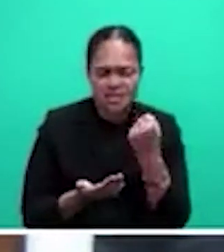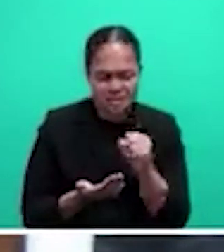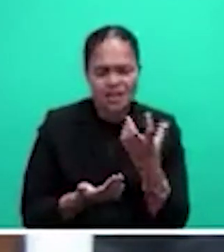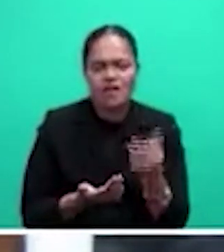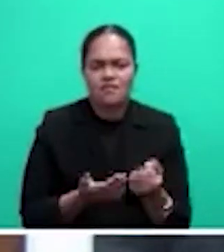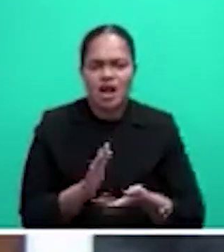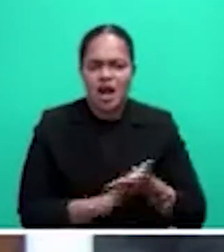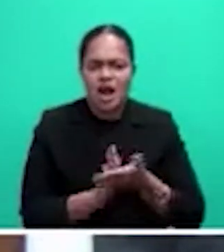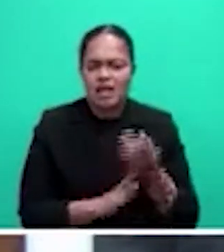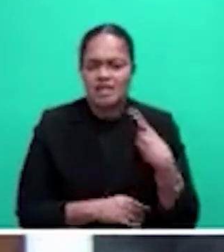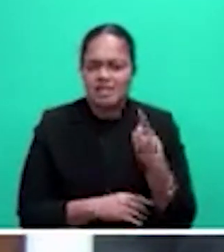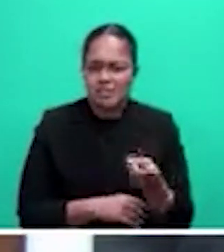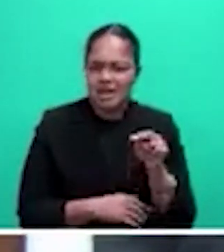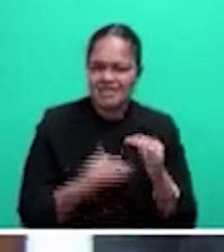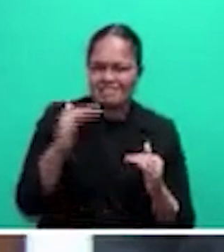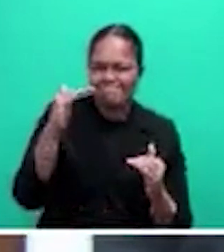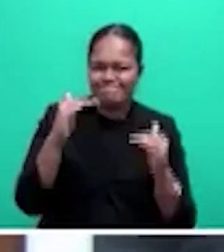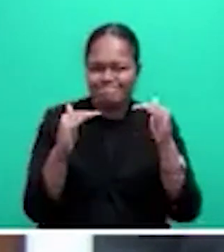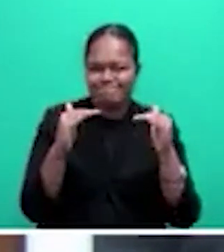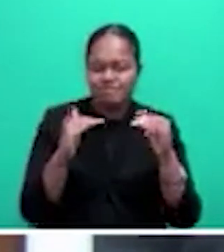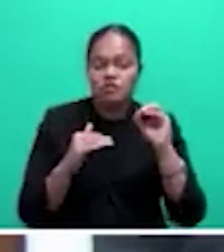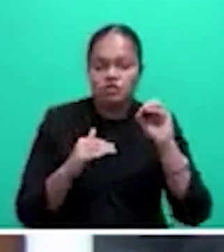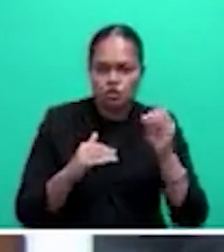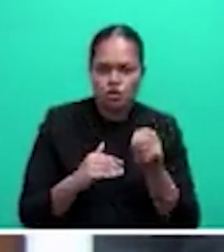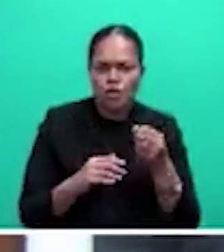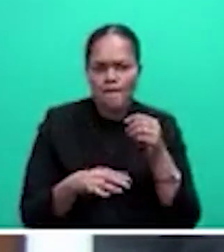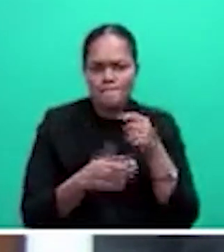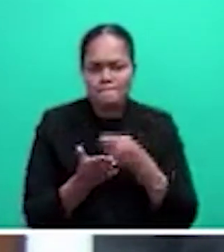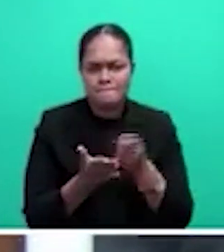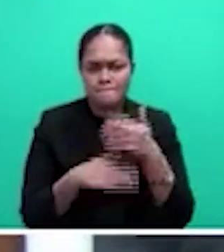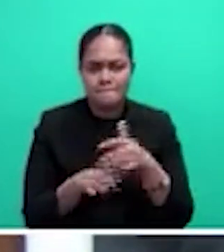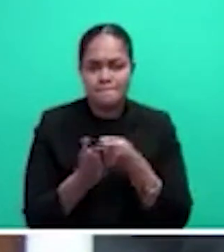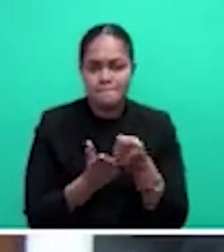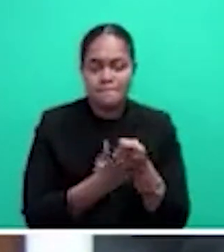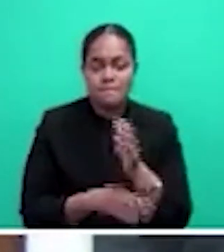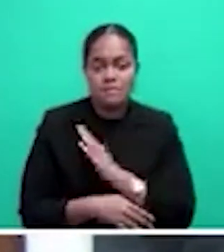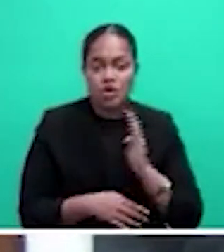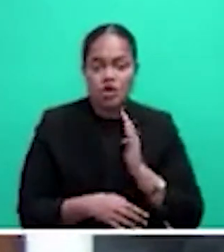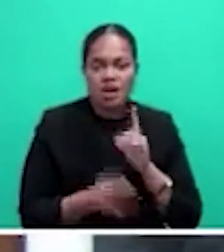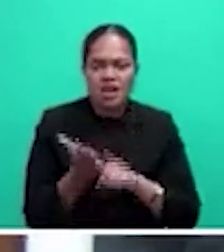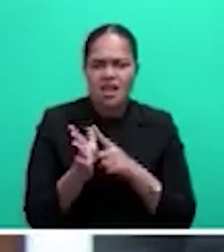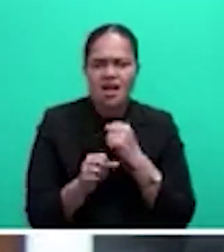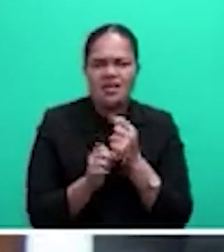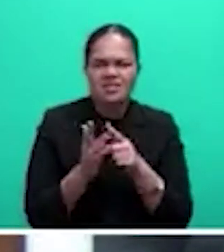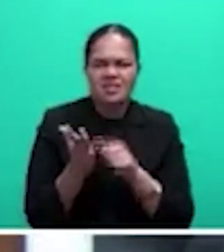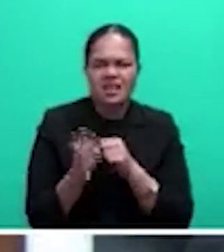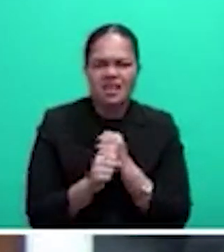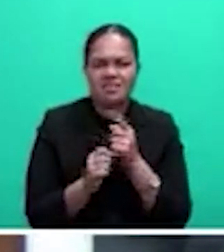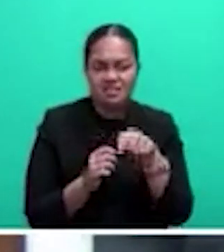to be met. The Ministry will continue to support the Public Rental Board in completing the Langi-Langi low-cost housing